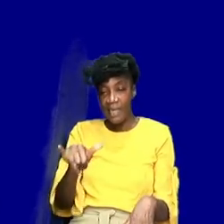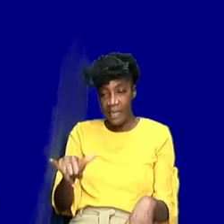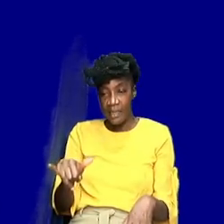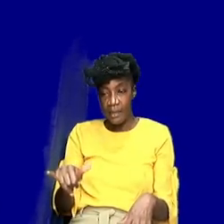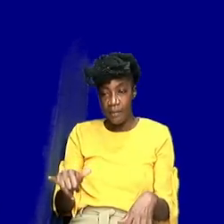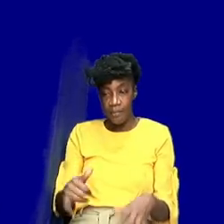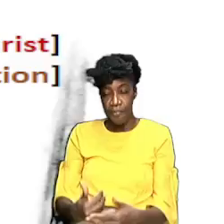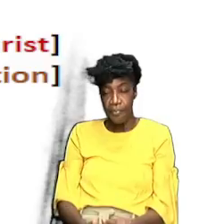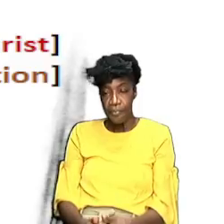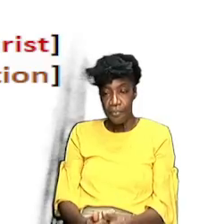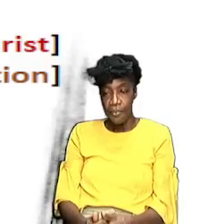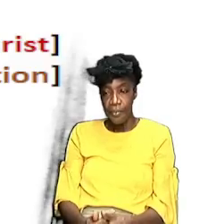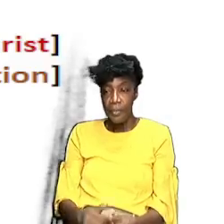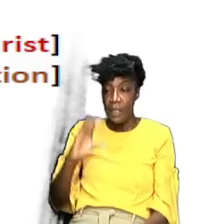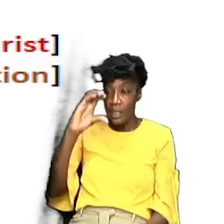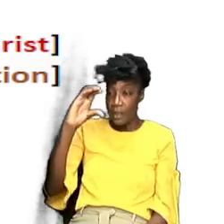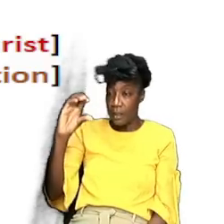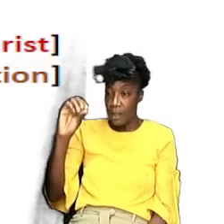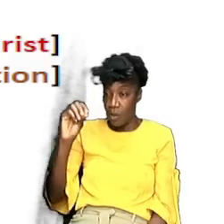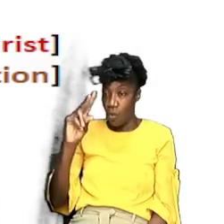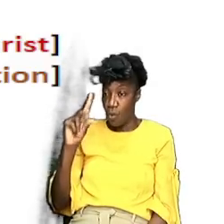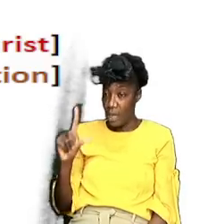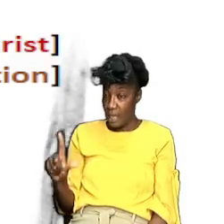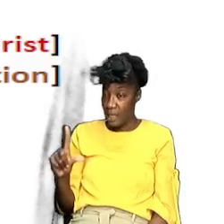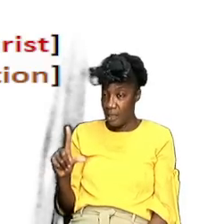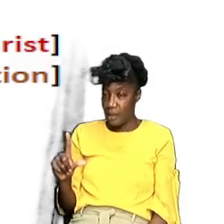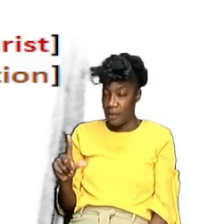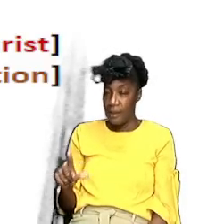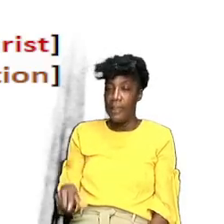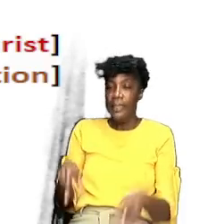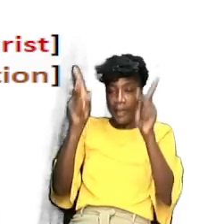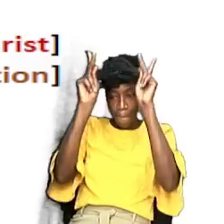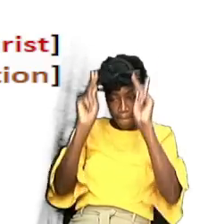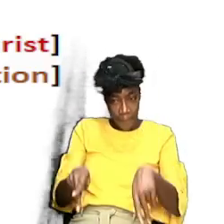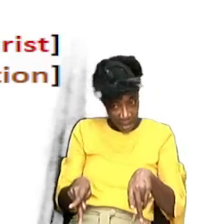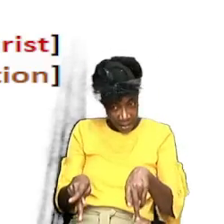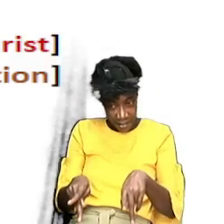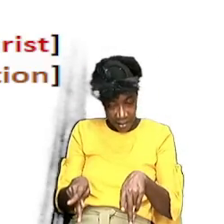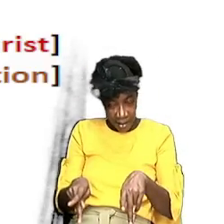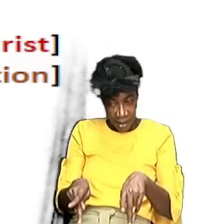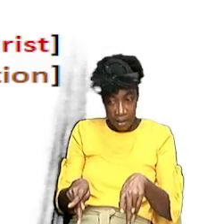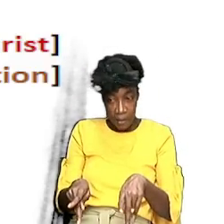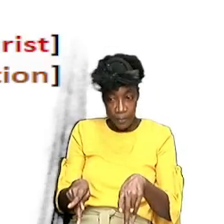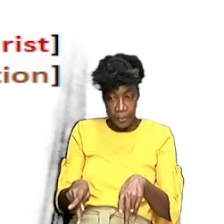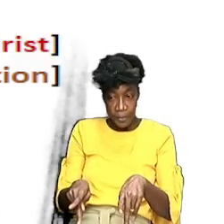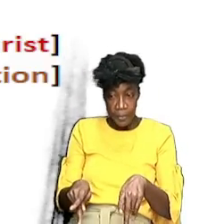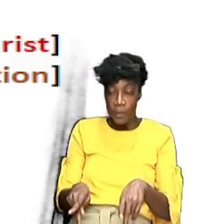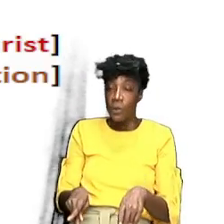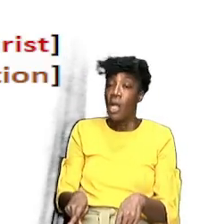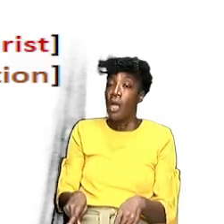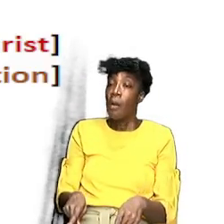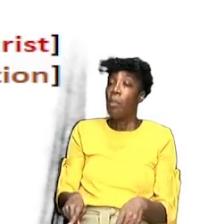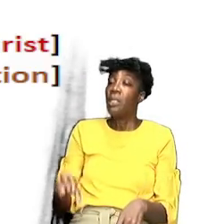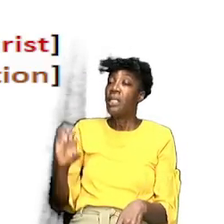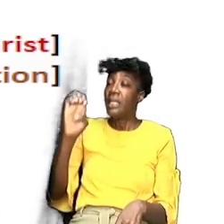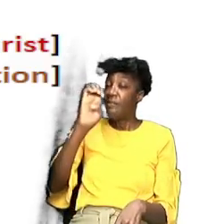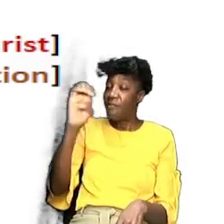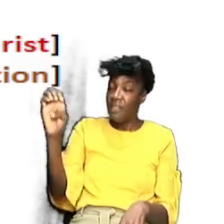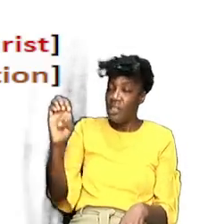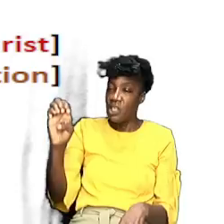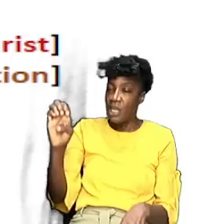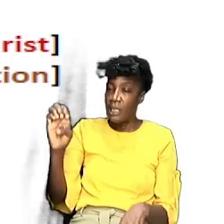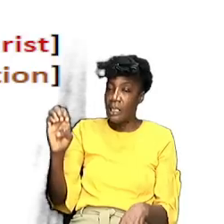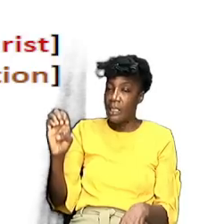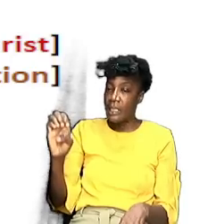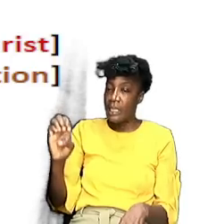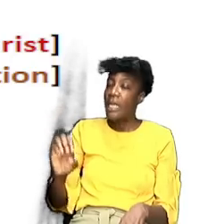of Colossians is much more personal and the book of Ephesians is much more general. But the content is the same. Who